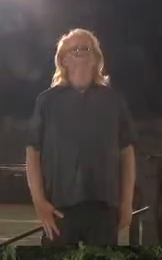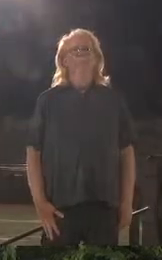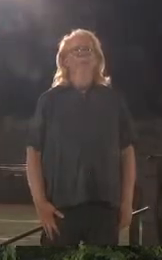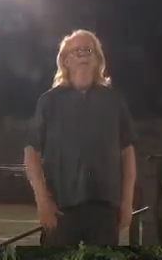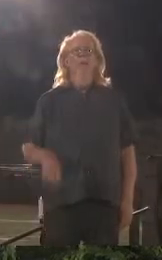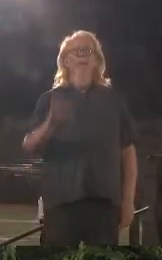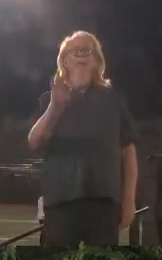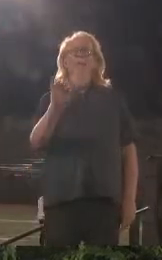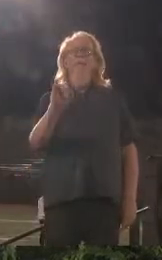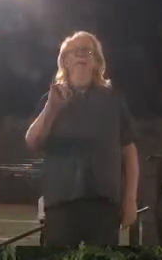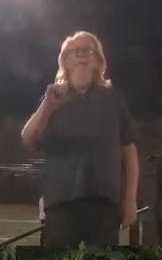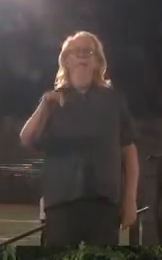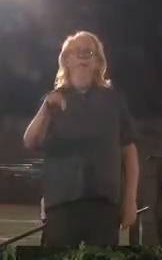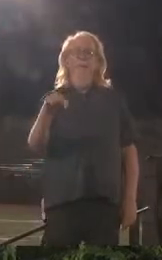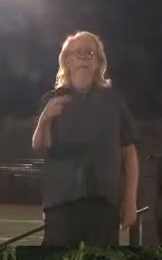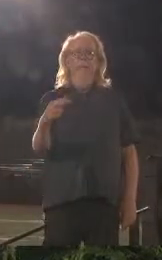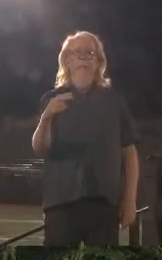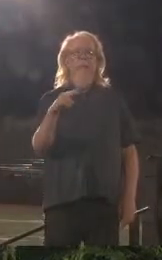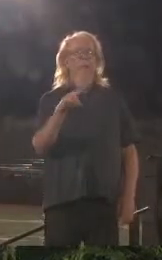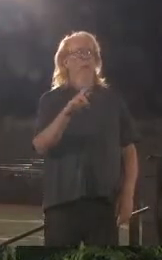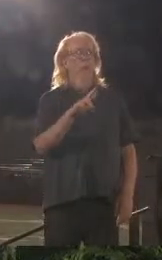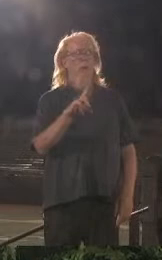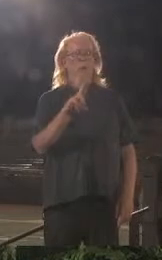Faith Harmony Lewis.